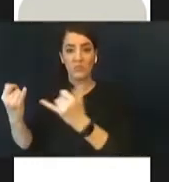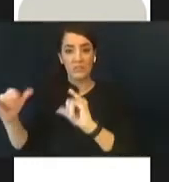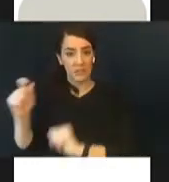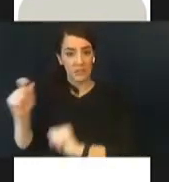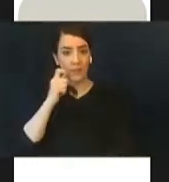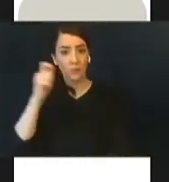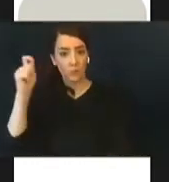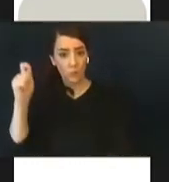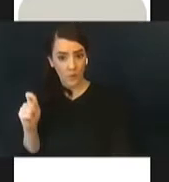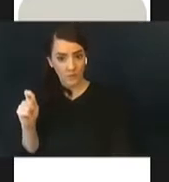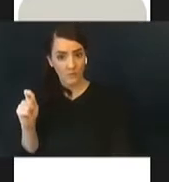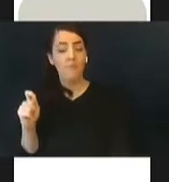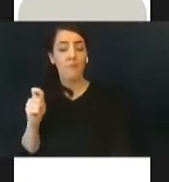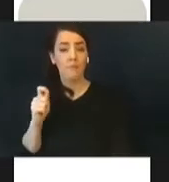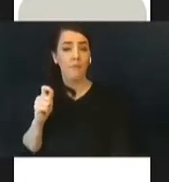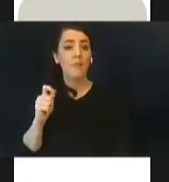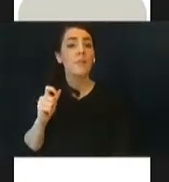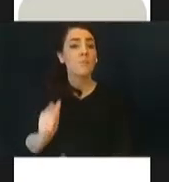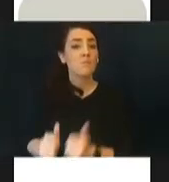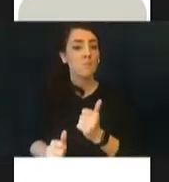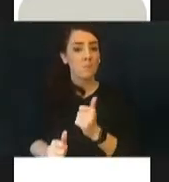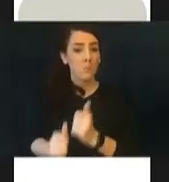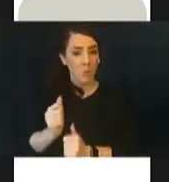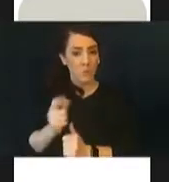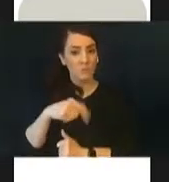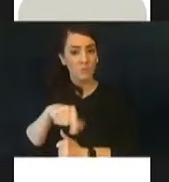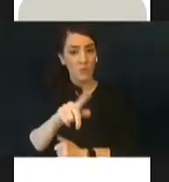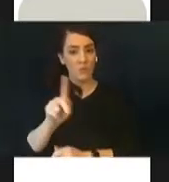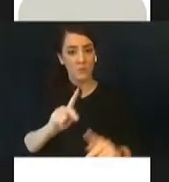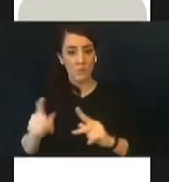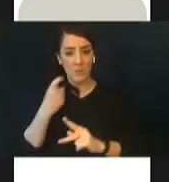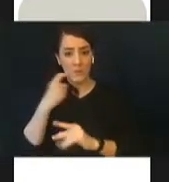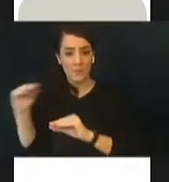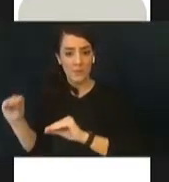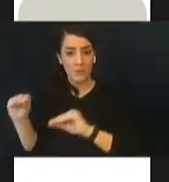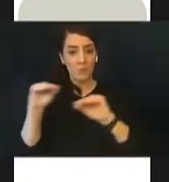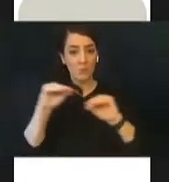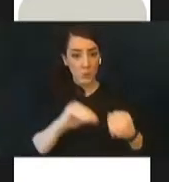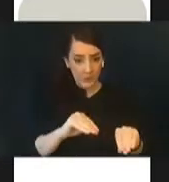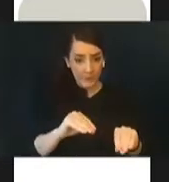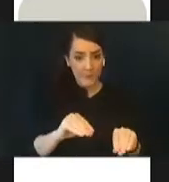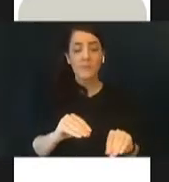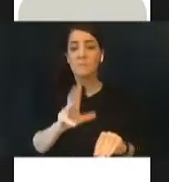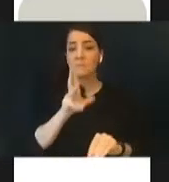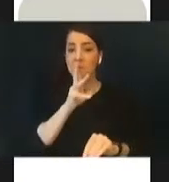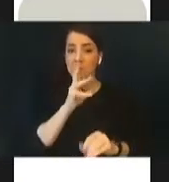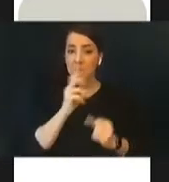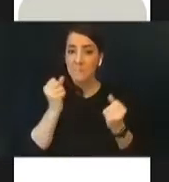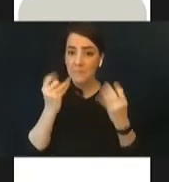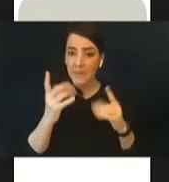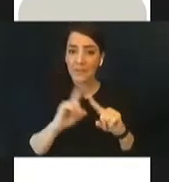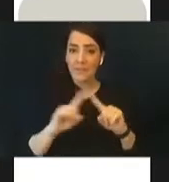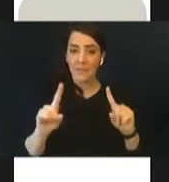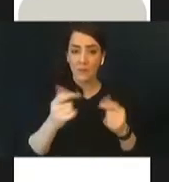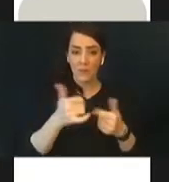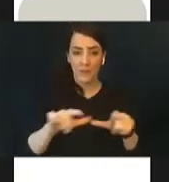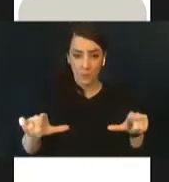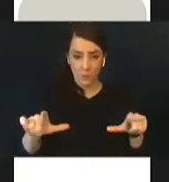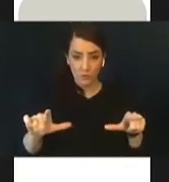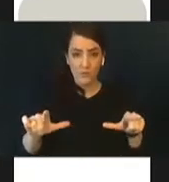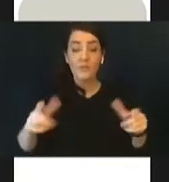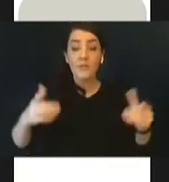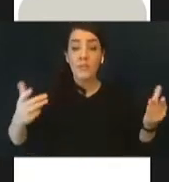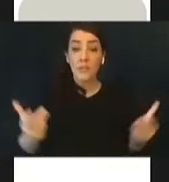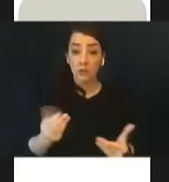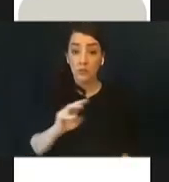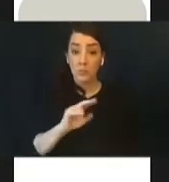Many of us are multilingual. According to the 2010 census, there are over 14,000 Ukrainians living in the state